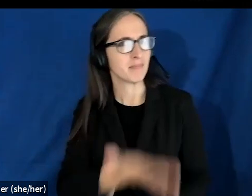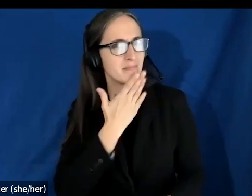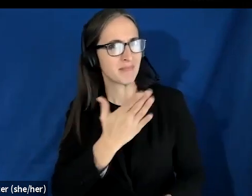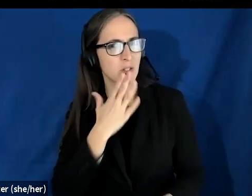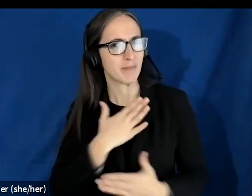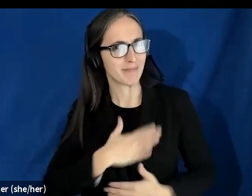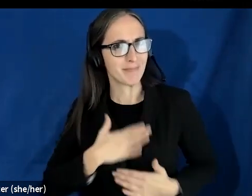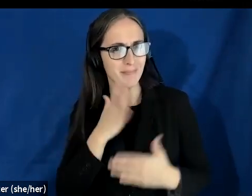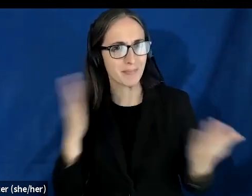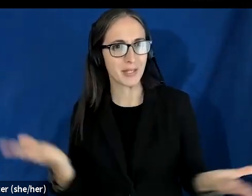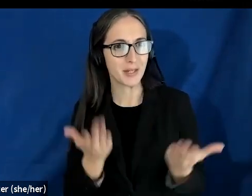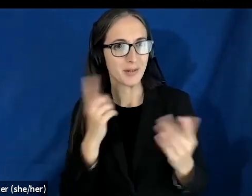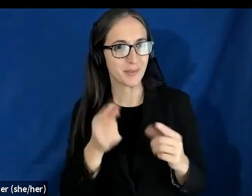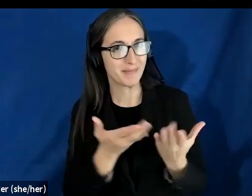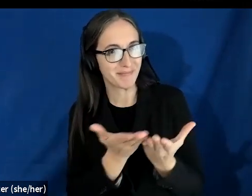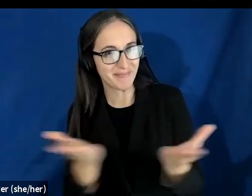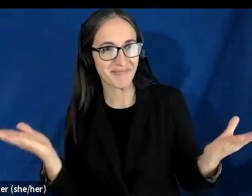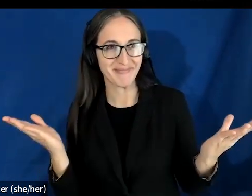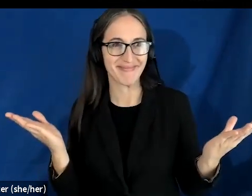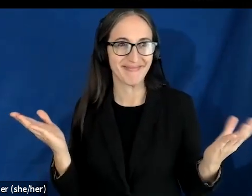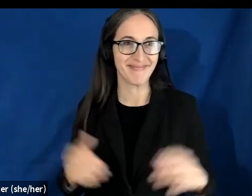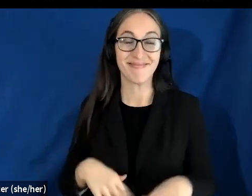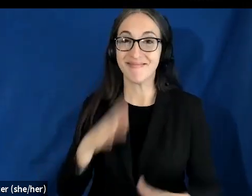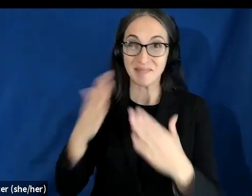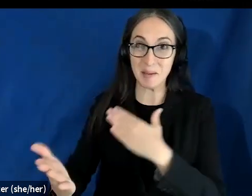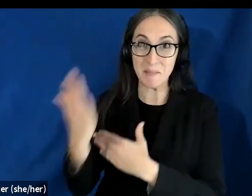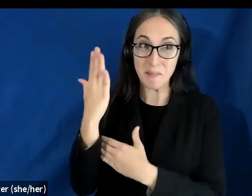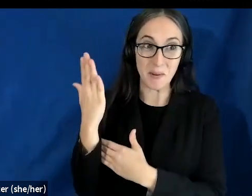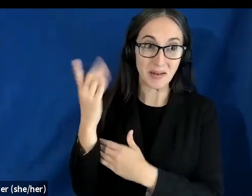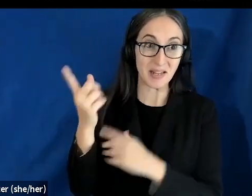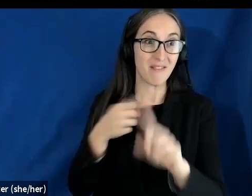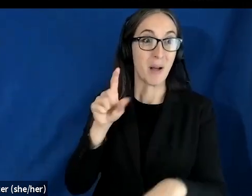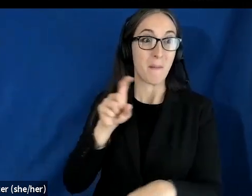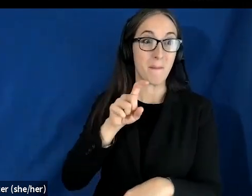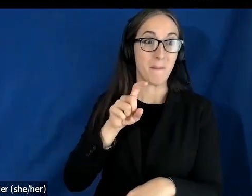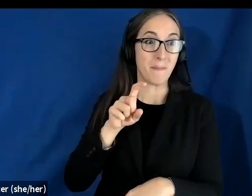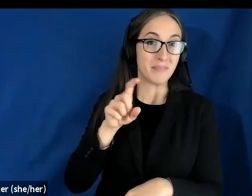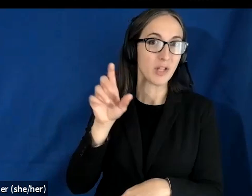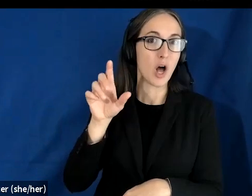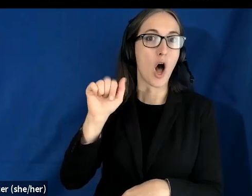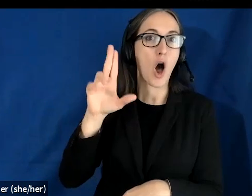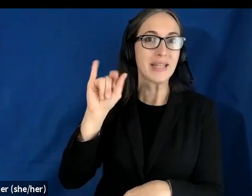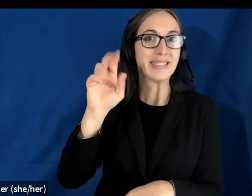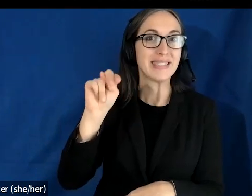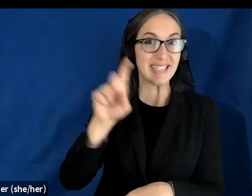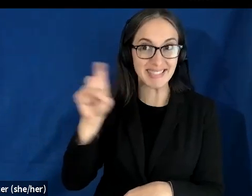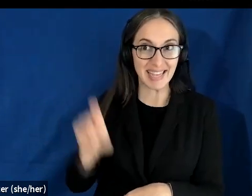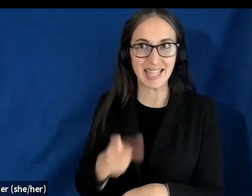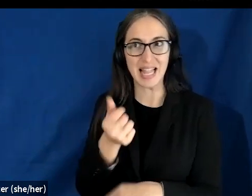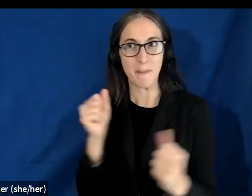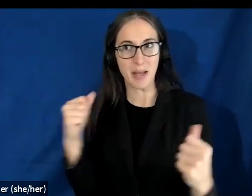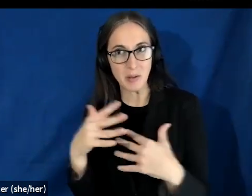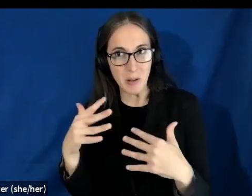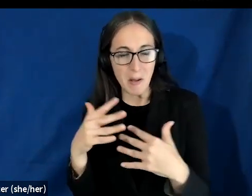and with all of the other attendees. Good morning from Austin, Texas. It's a bit chilly, but it's bright and sunny, so no complaints. I